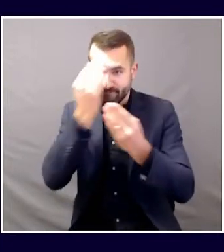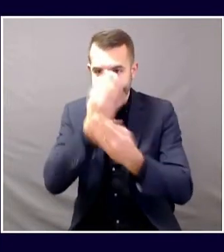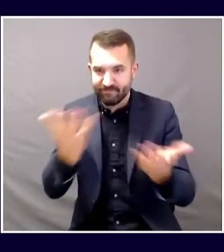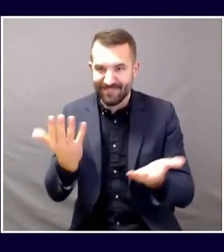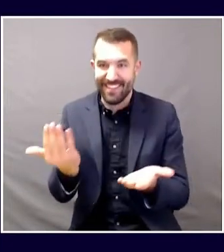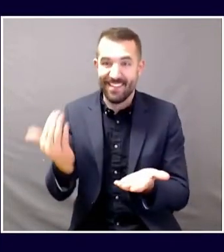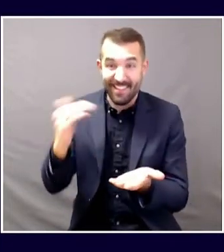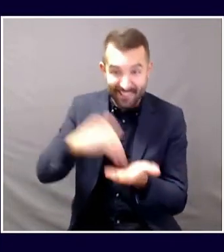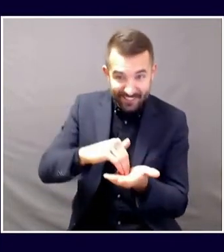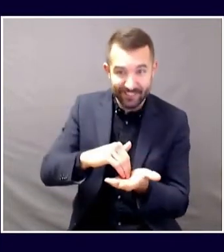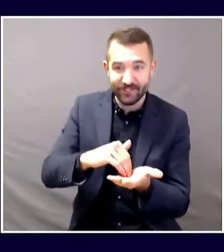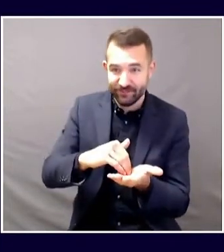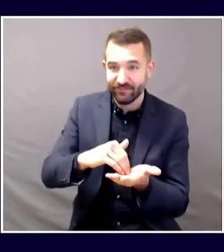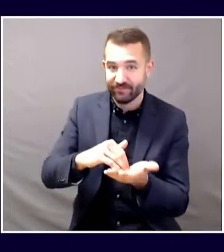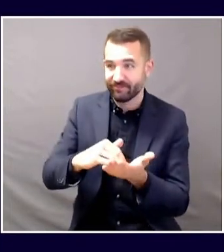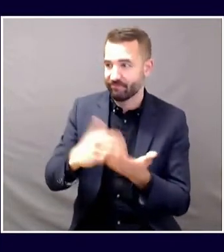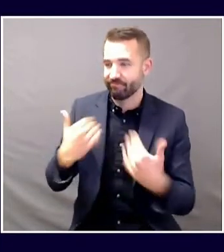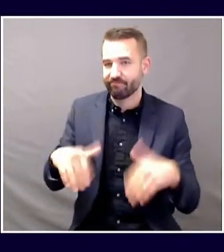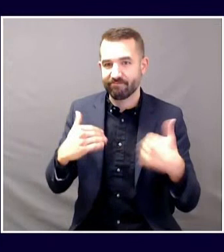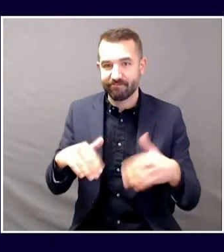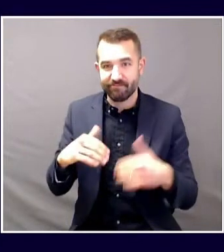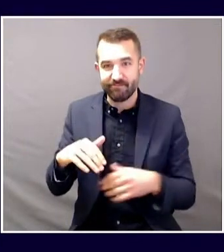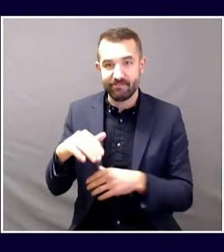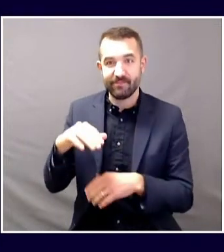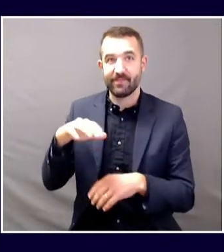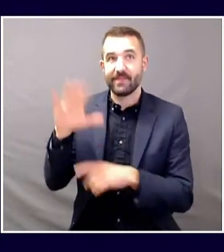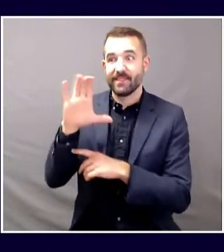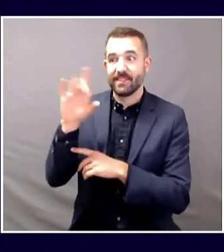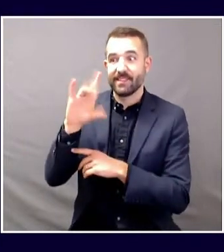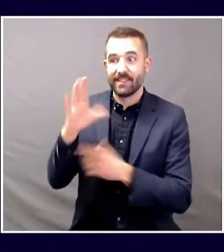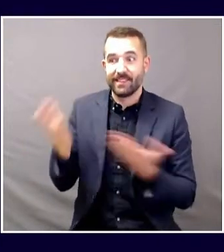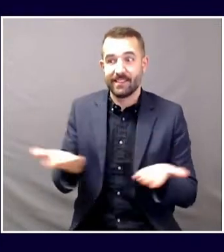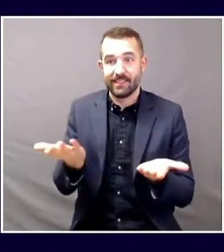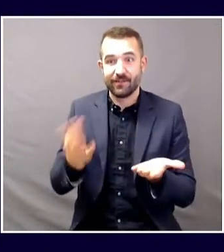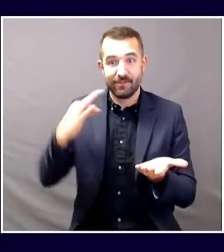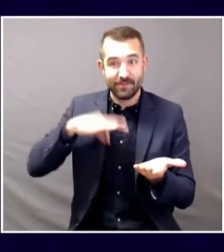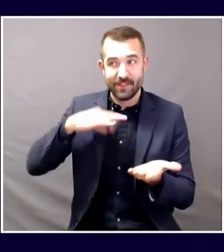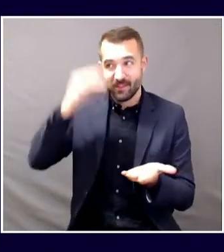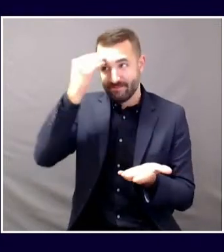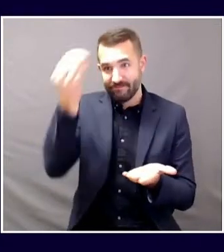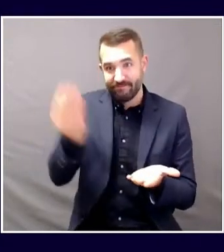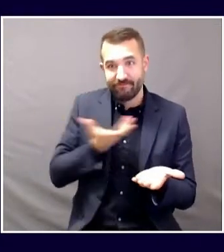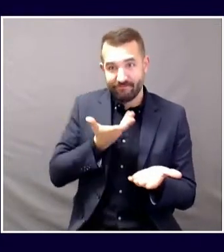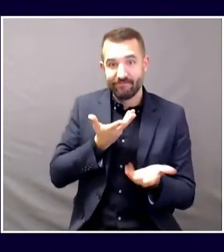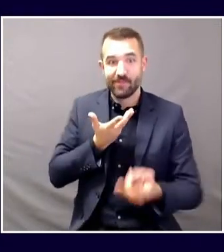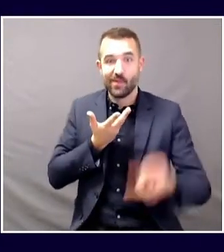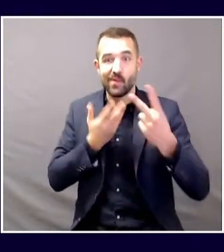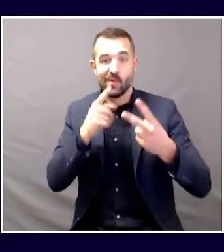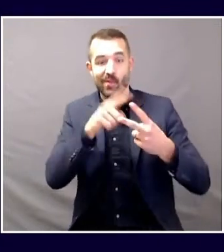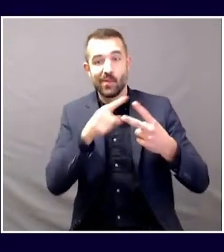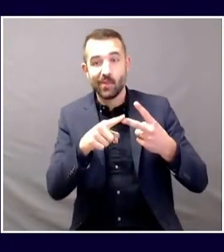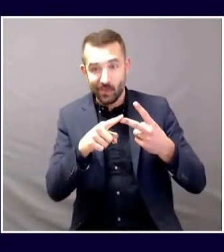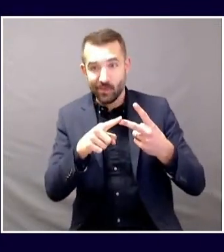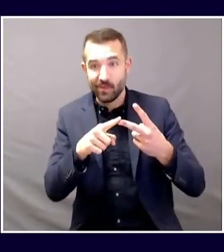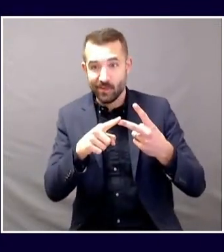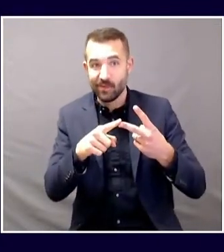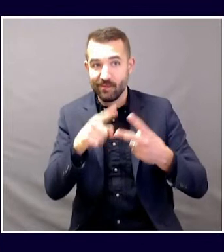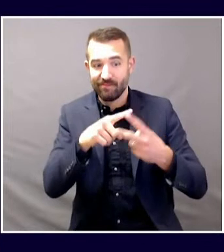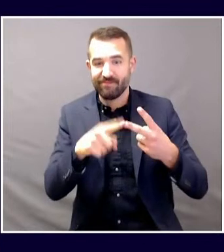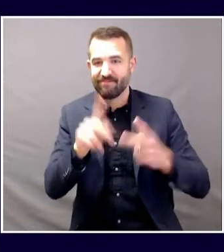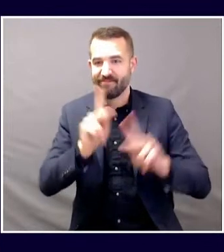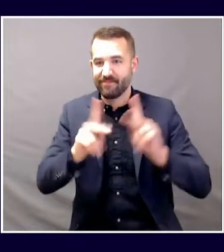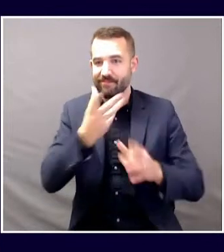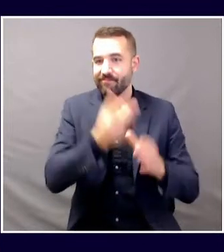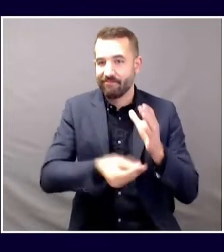note. Maine CDC is aware of the deaths of 2 additional individuals who have passed away